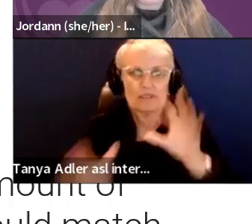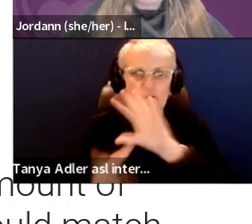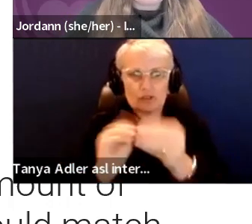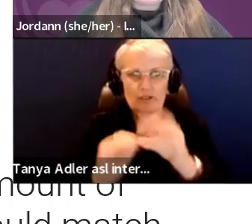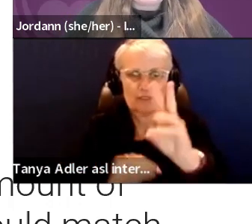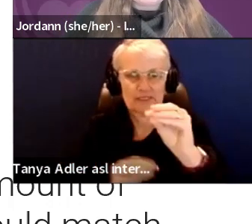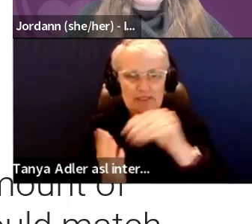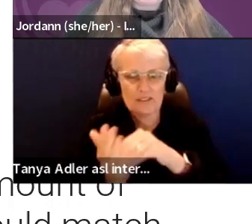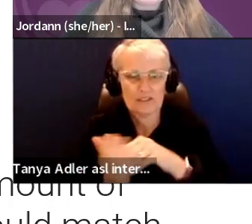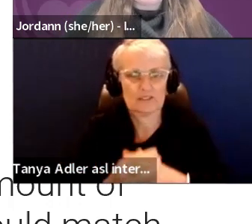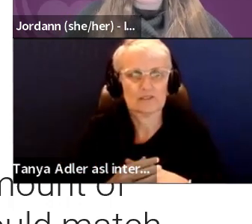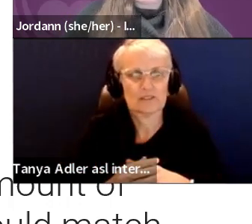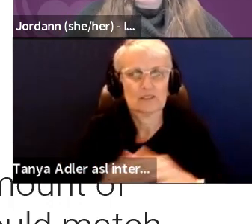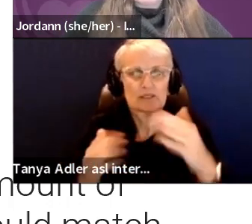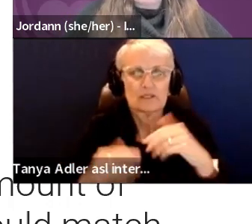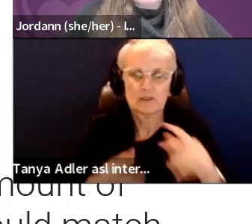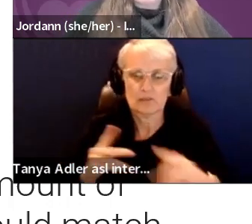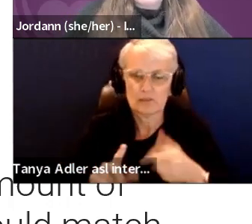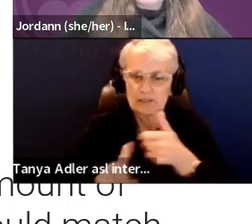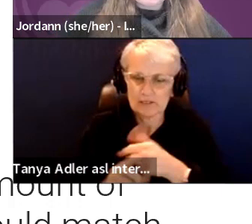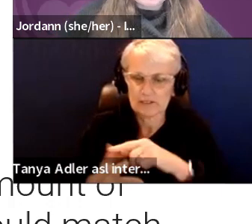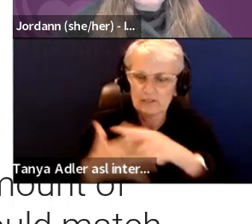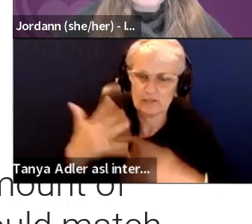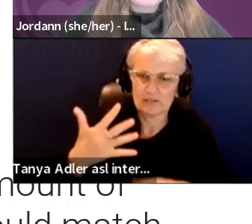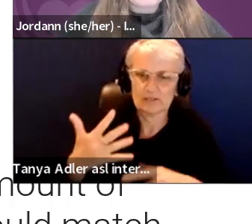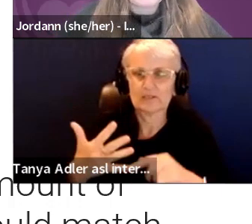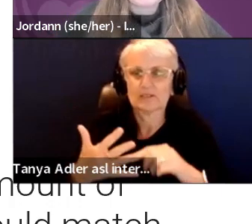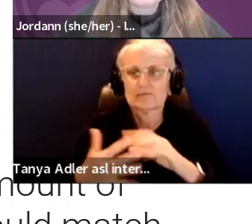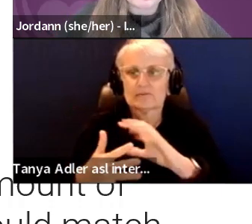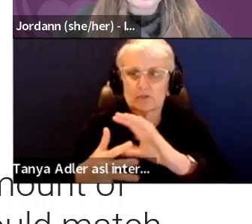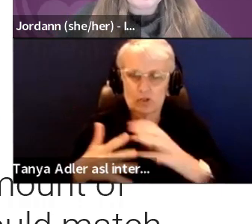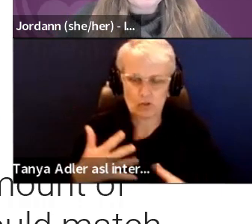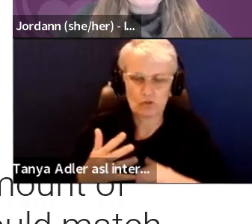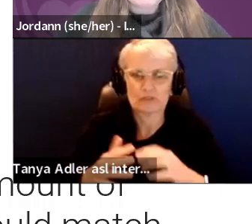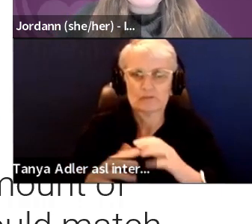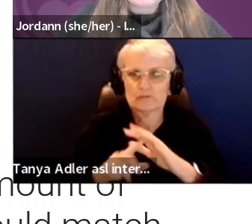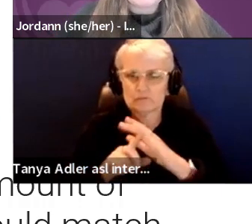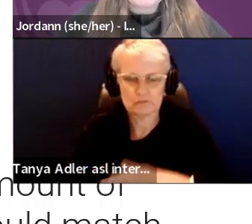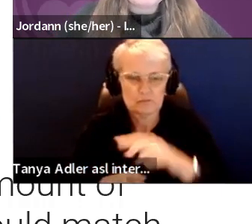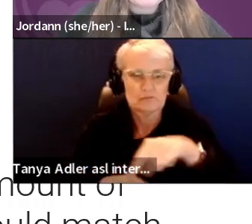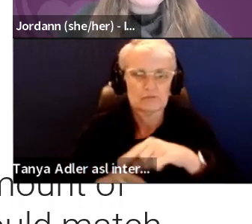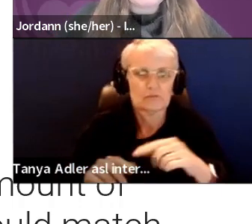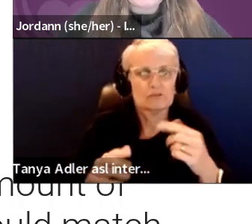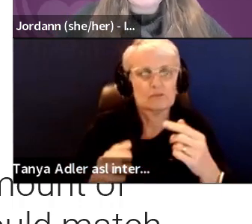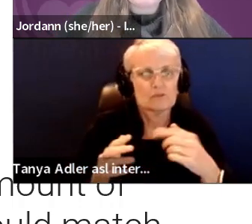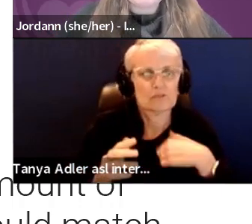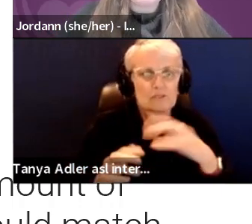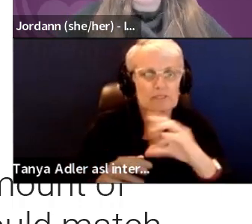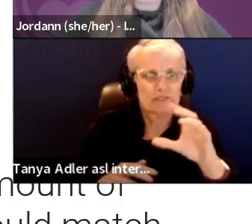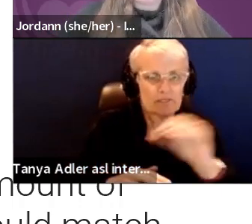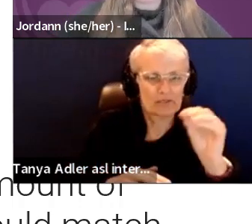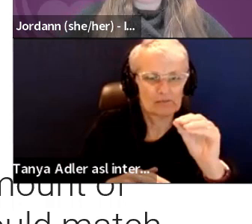$60,000. For our people who are self-identifying as an underrepresented founder, you are requesting